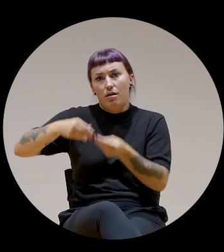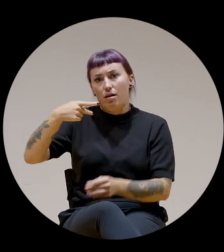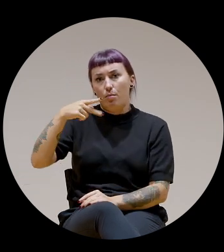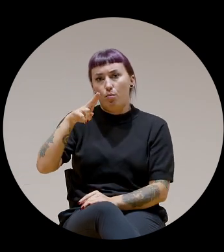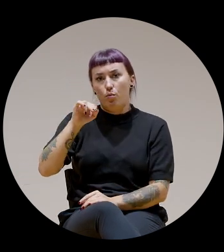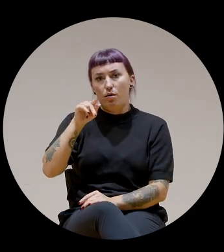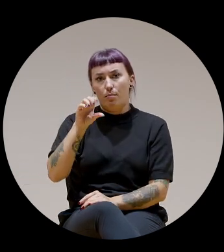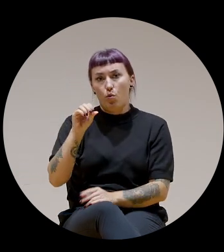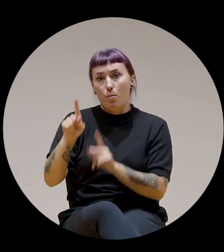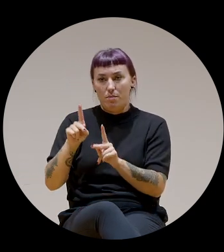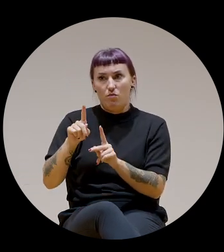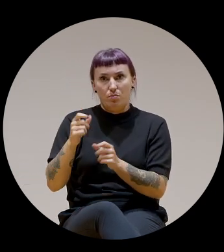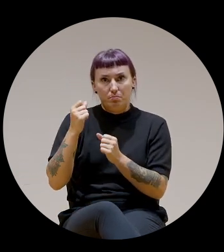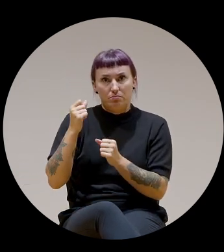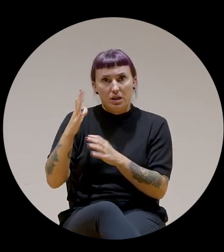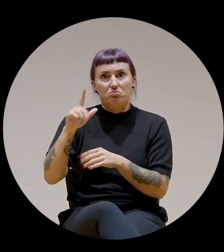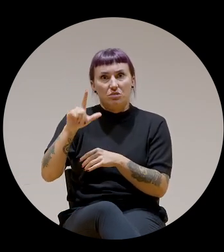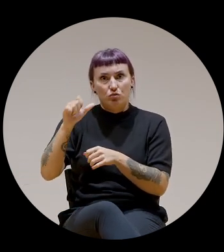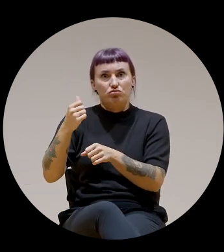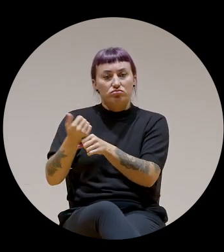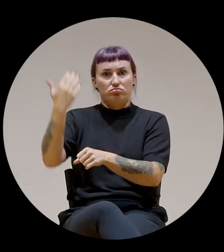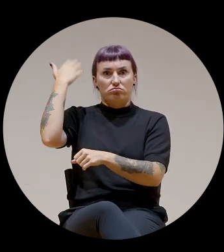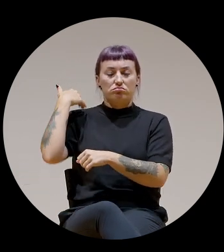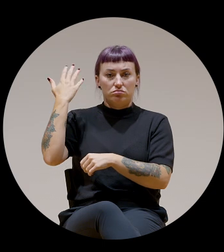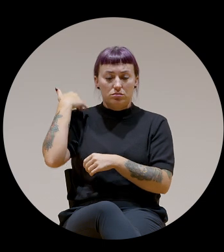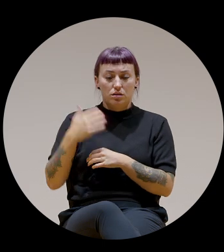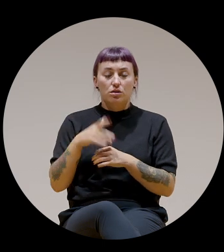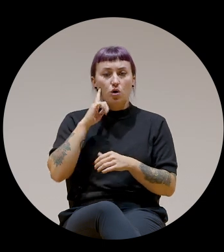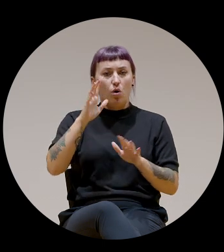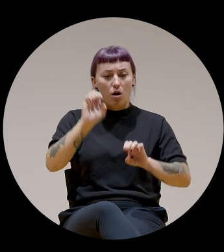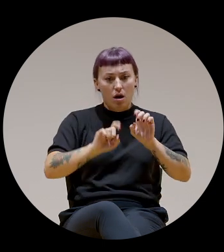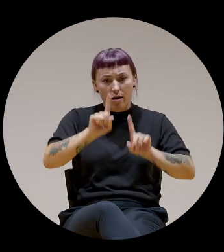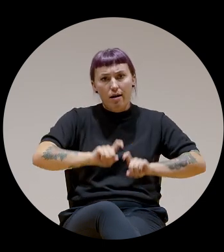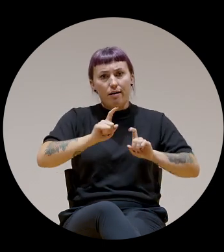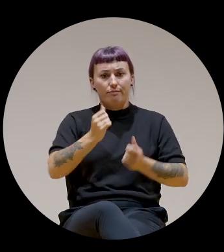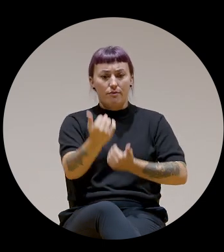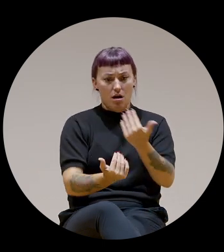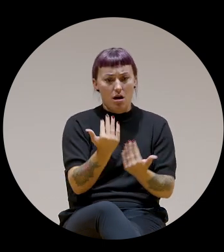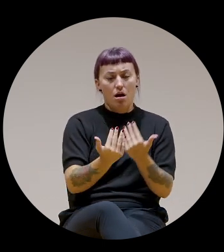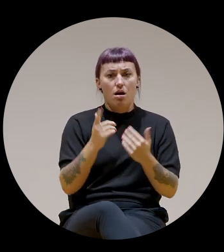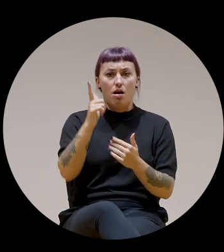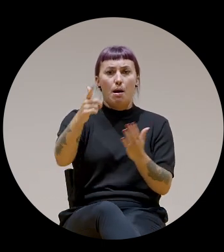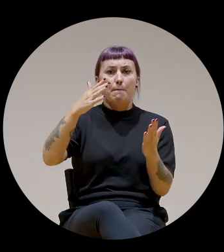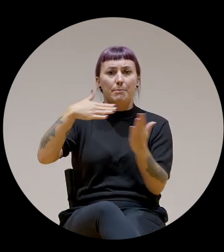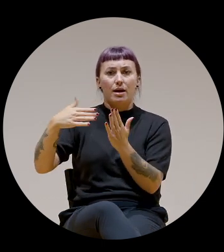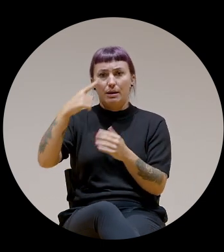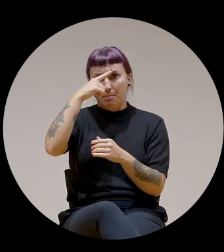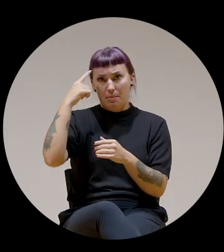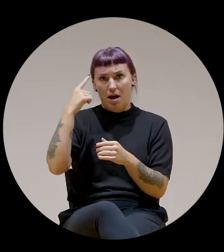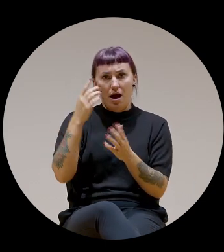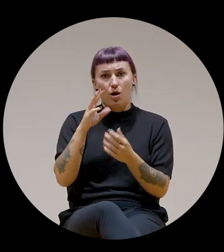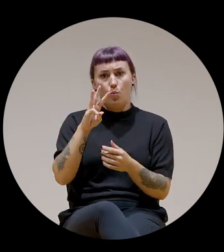from hundreds of years before. So she and Julian experimented with firing and eventually painting blackware.